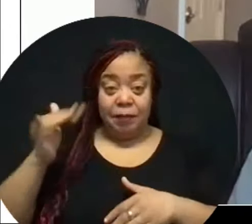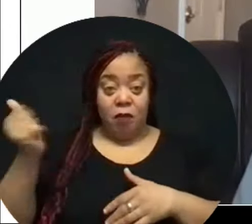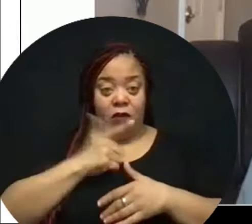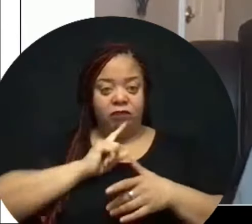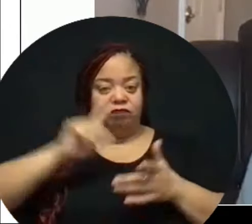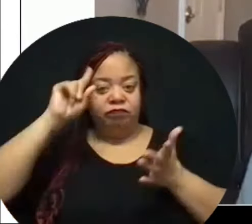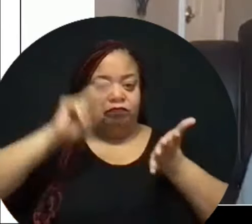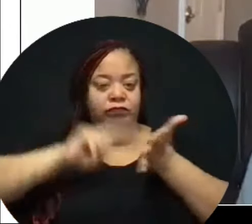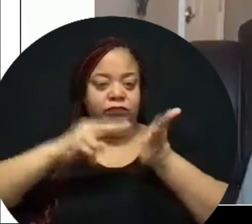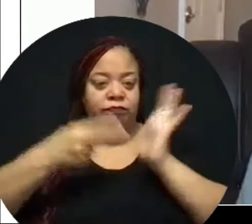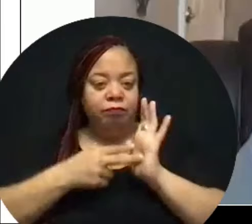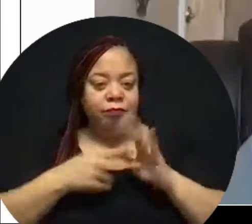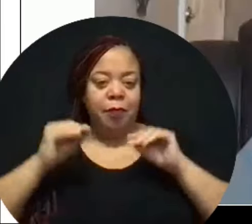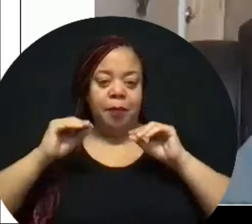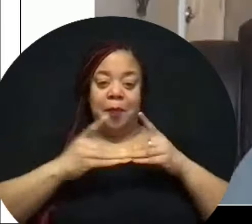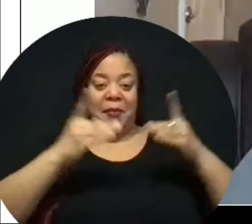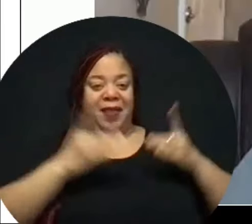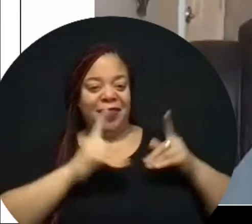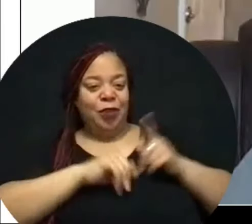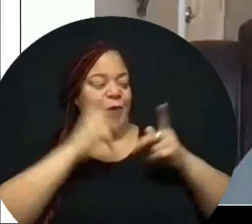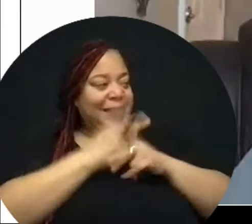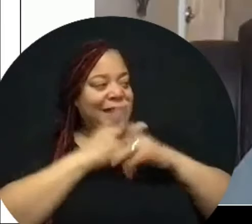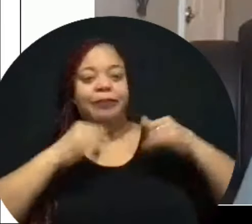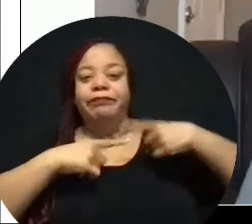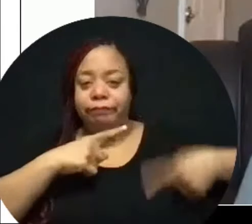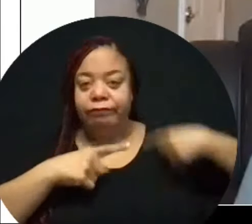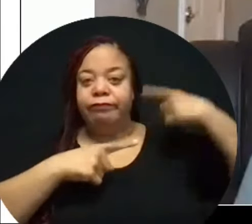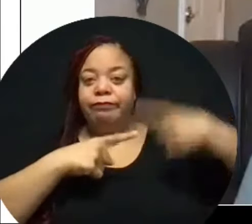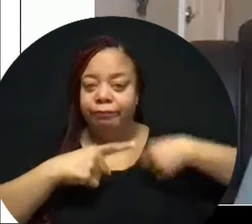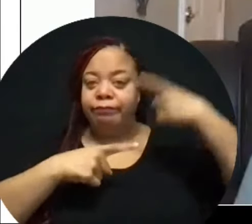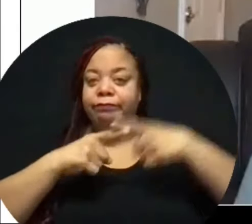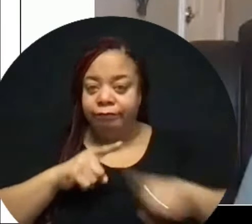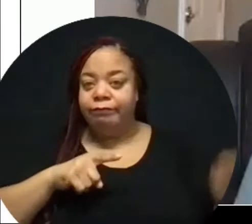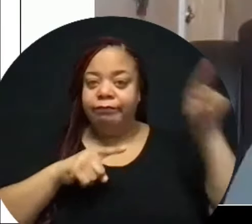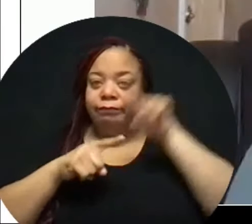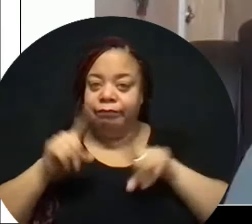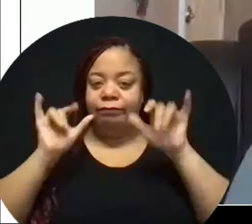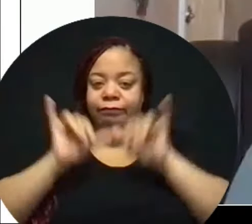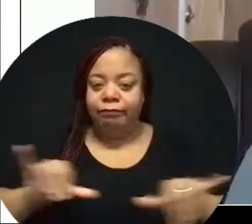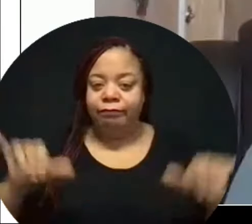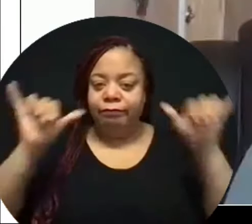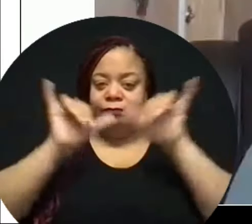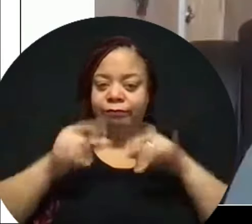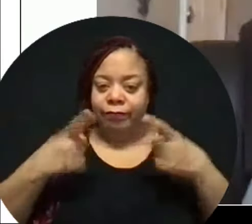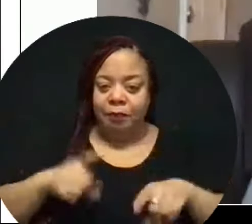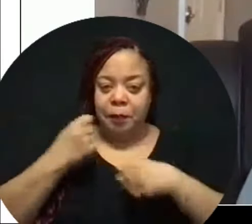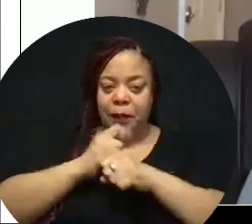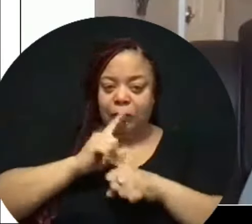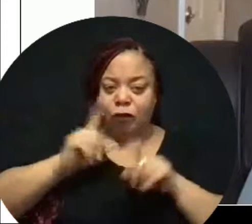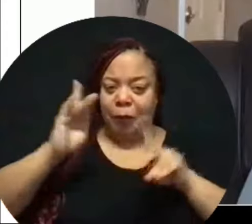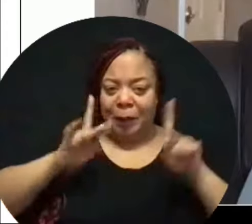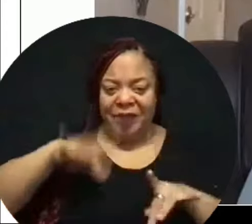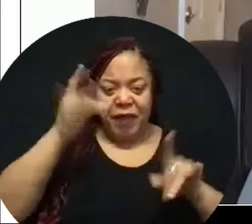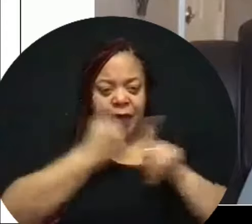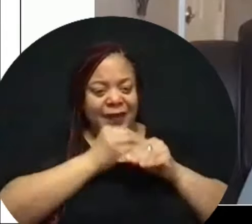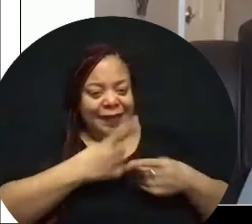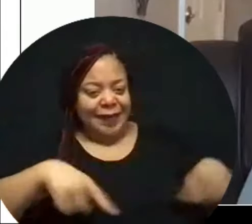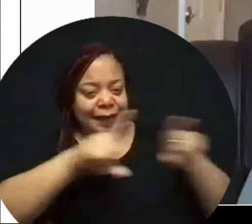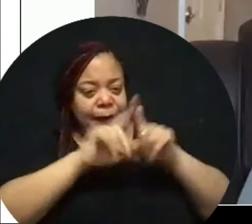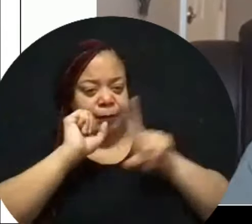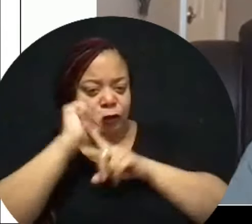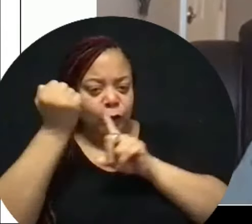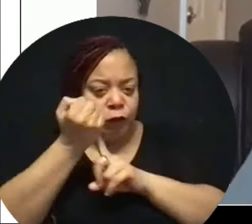labor source, a primitive labor source to keep itself surviving. It needs a pull from something, and that's where the slave labor comes in those inside of prisons. But